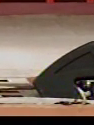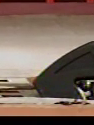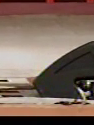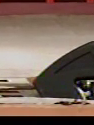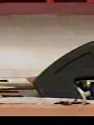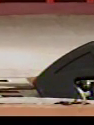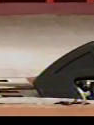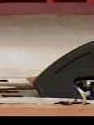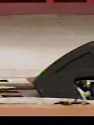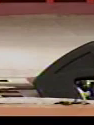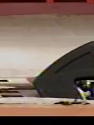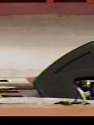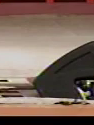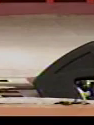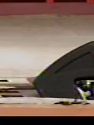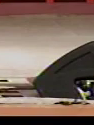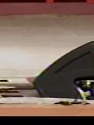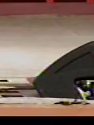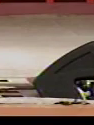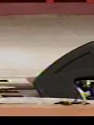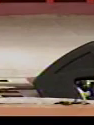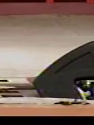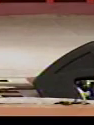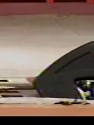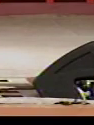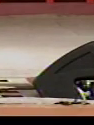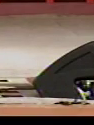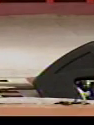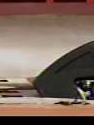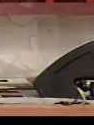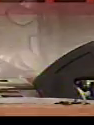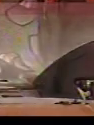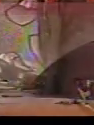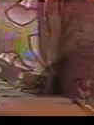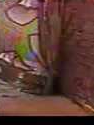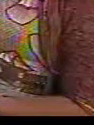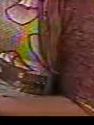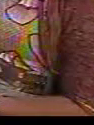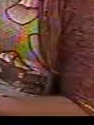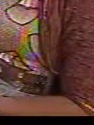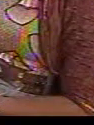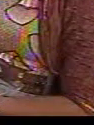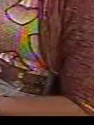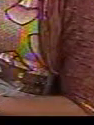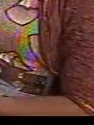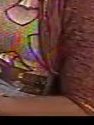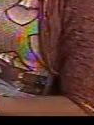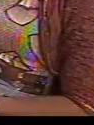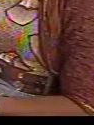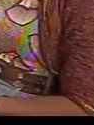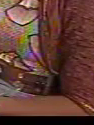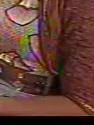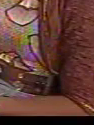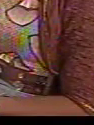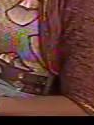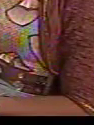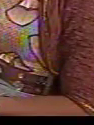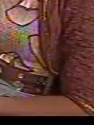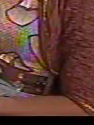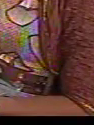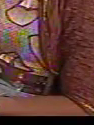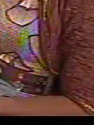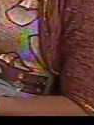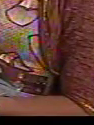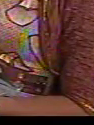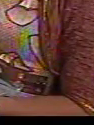will revive everything that is dead in your life in Jesus' name. Any